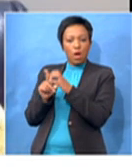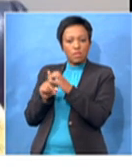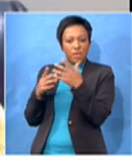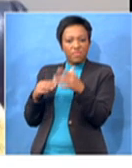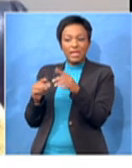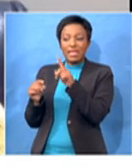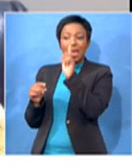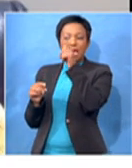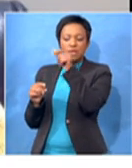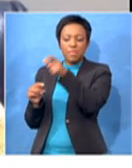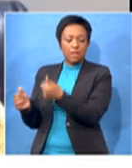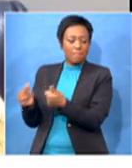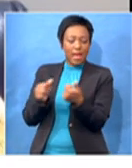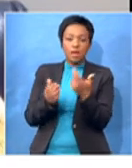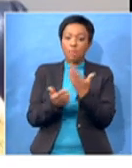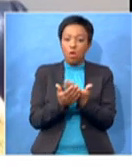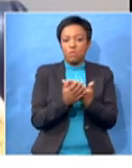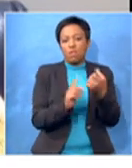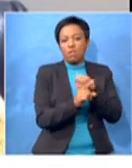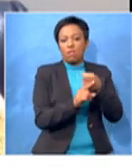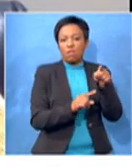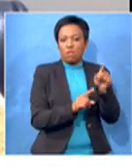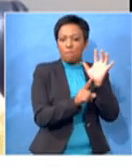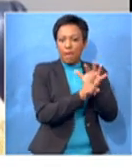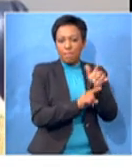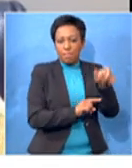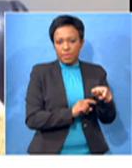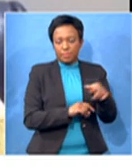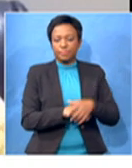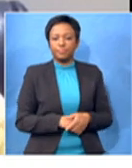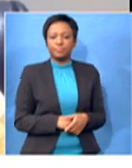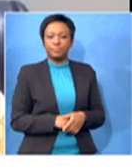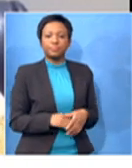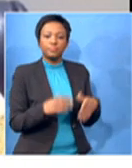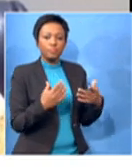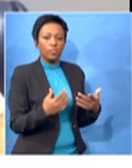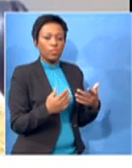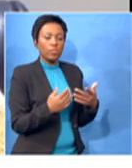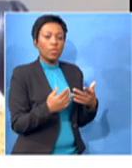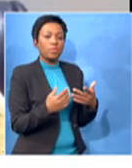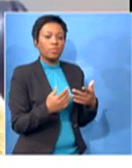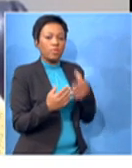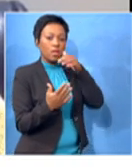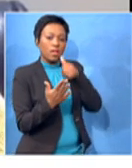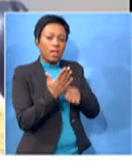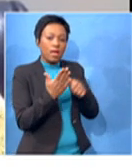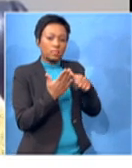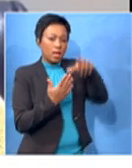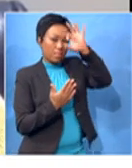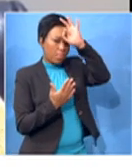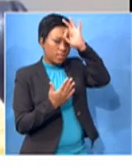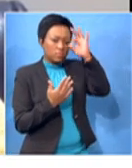Protection order is meant to. So when we have laws, what it says to all of us is that we